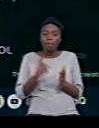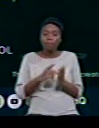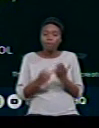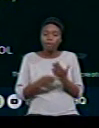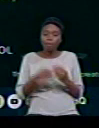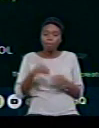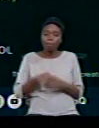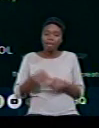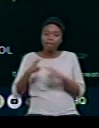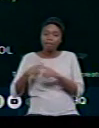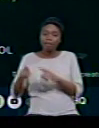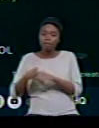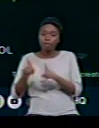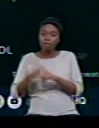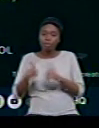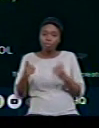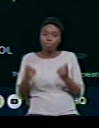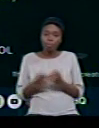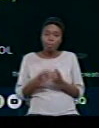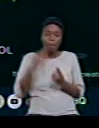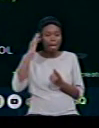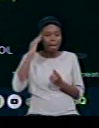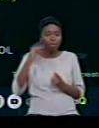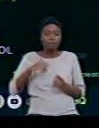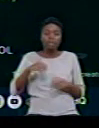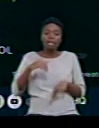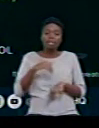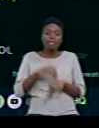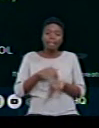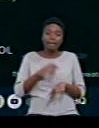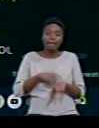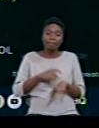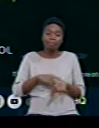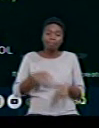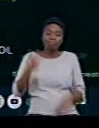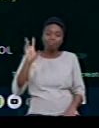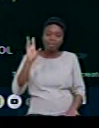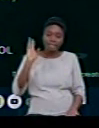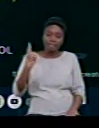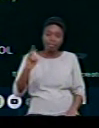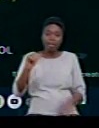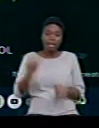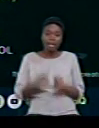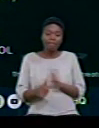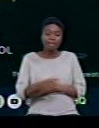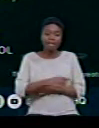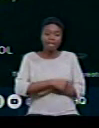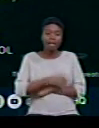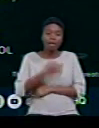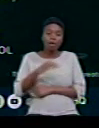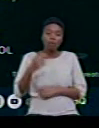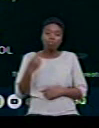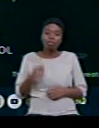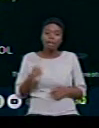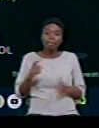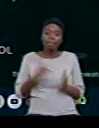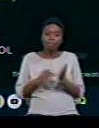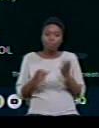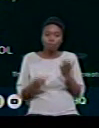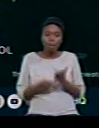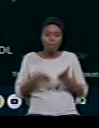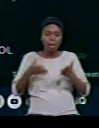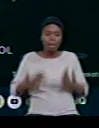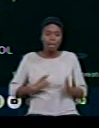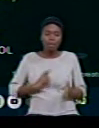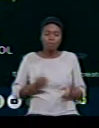at 7 a.m. on every day of the conference. Let's encourage